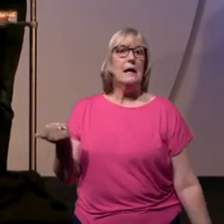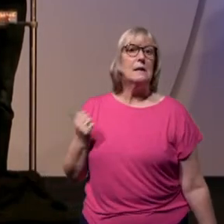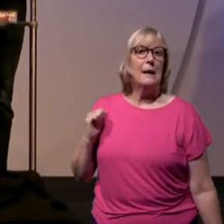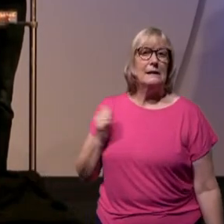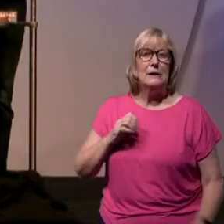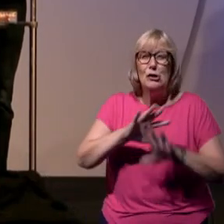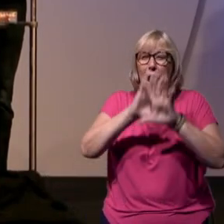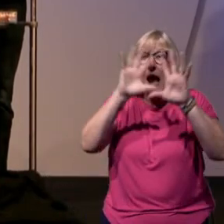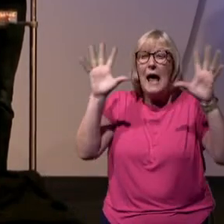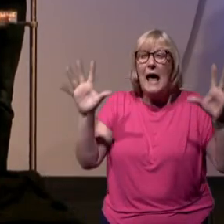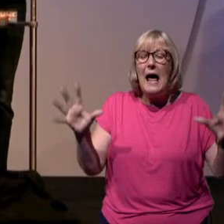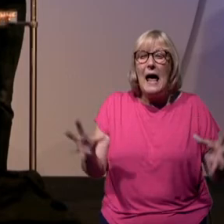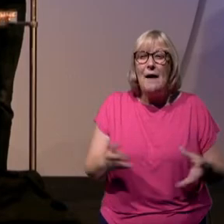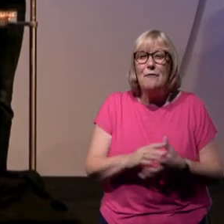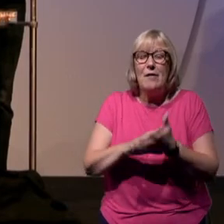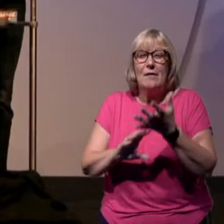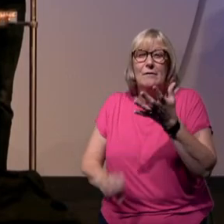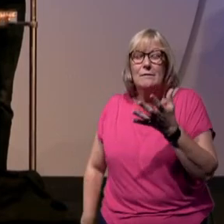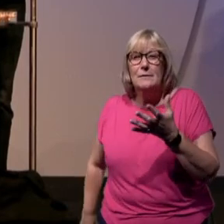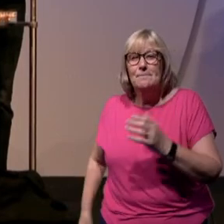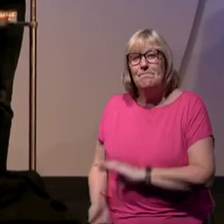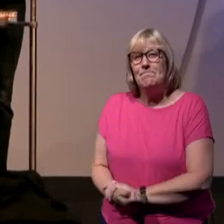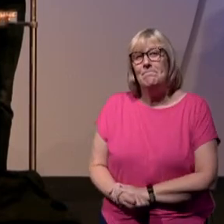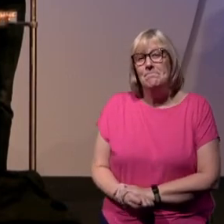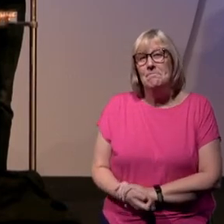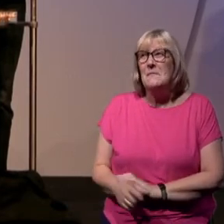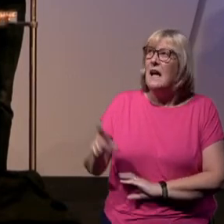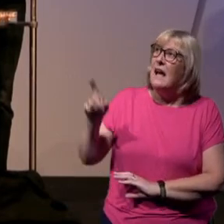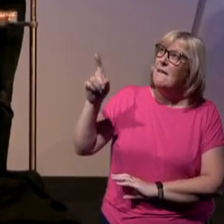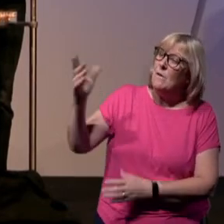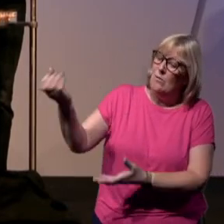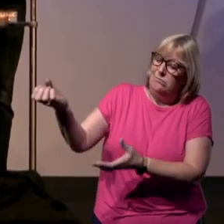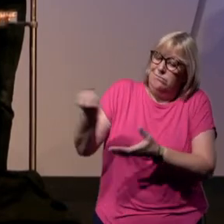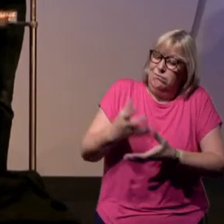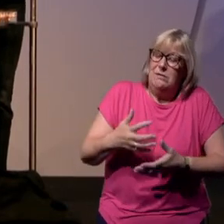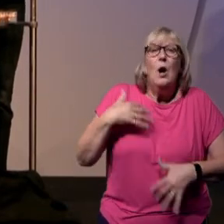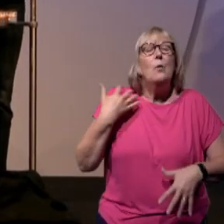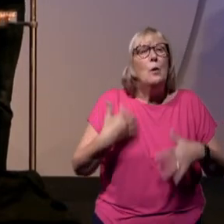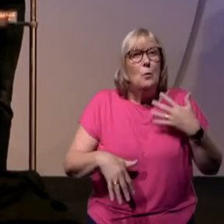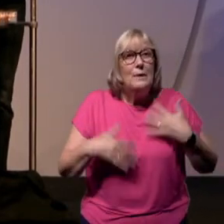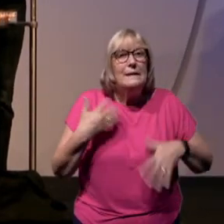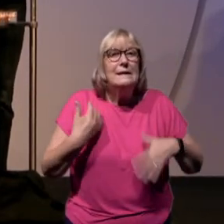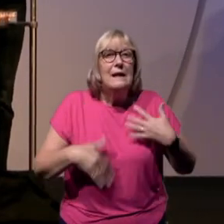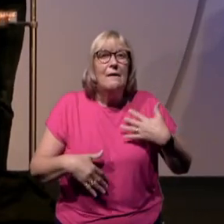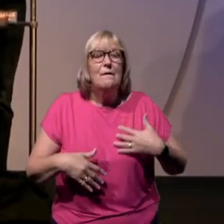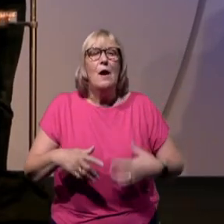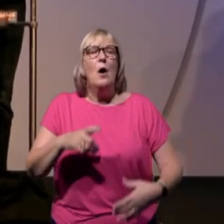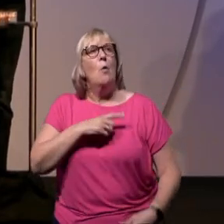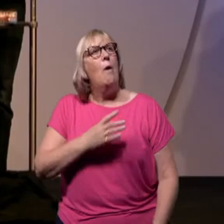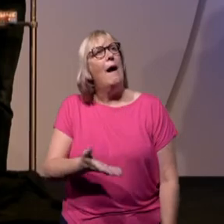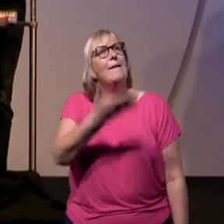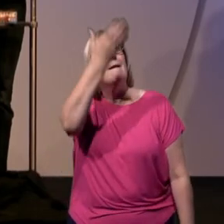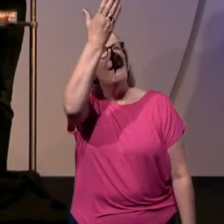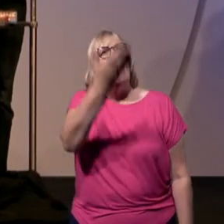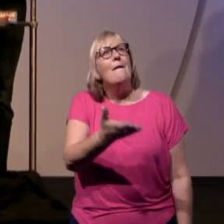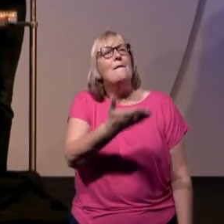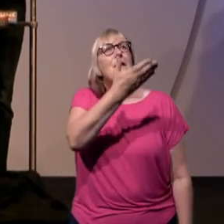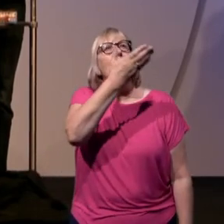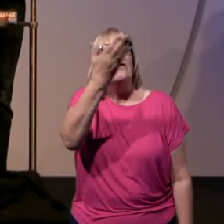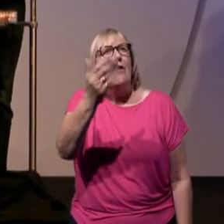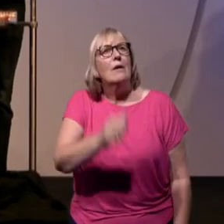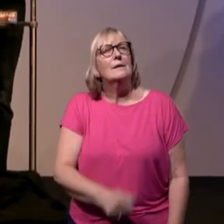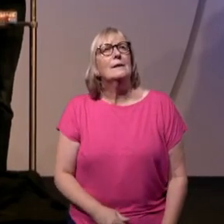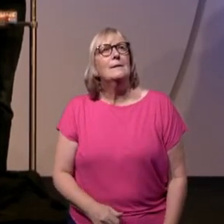expectations, if you caused for us to suffer, or to suffer for the cause of the cross, if the cost of